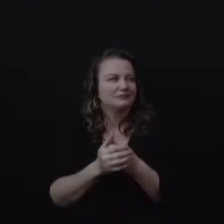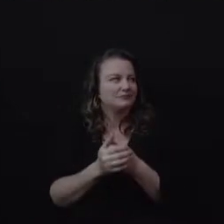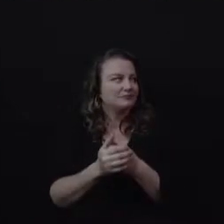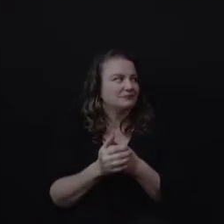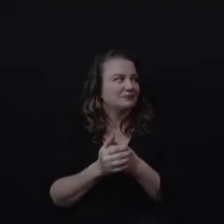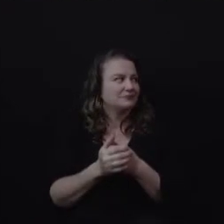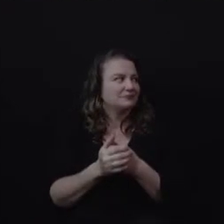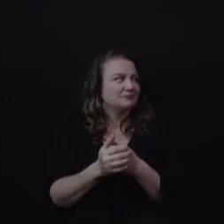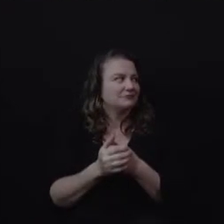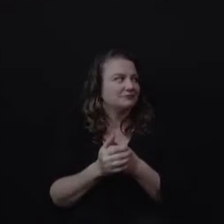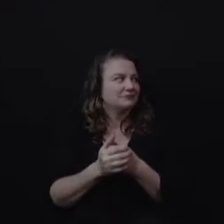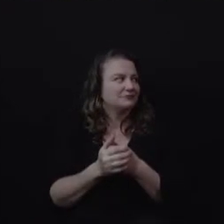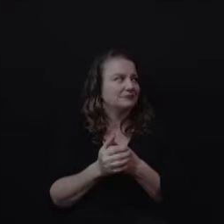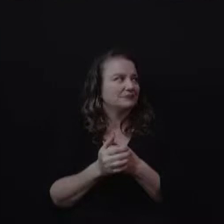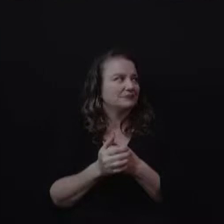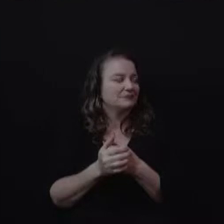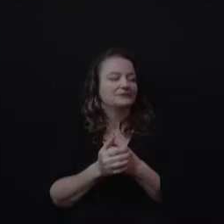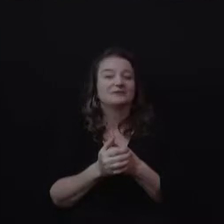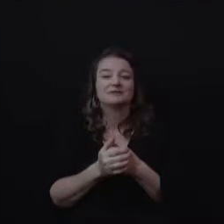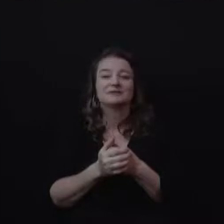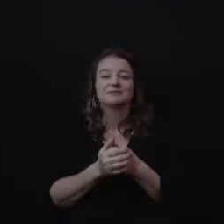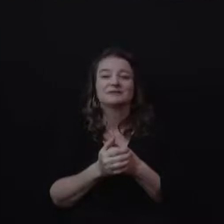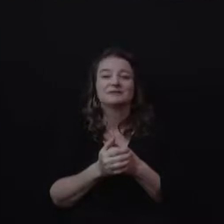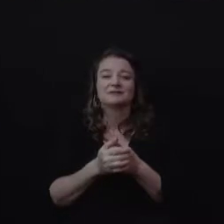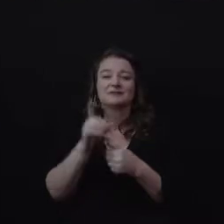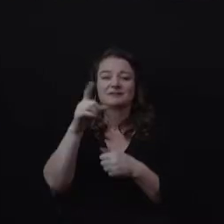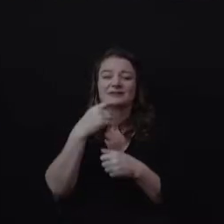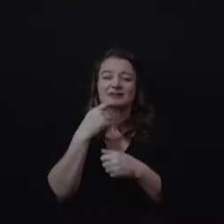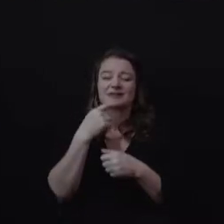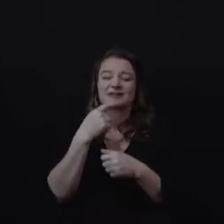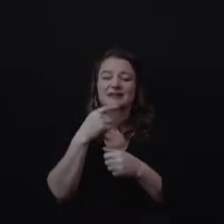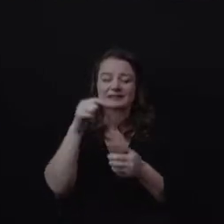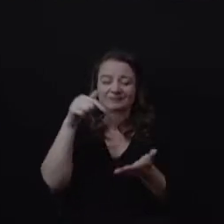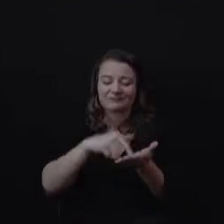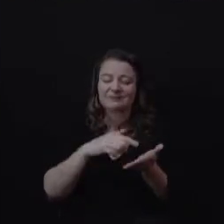he broke it and he said, "This is my body